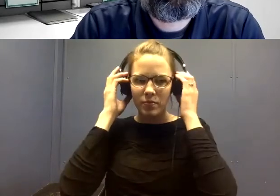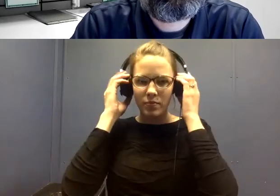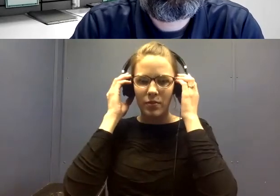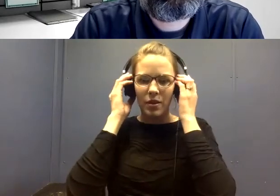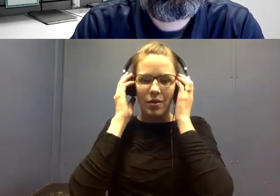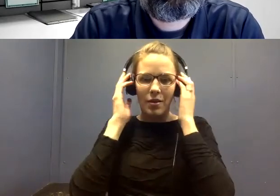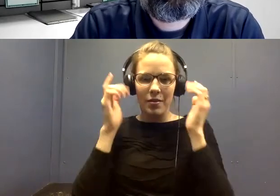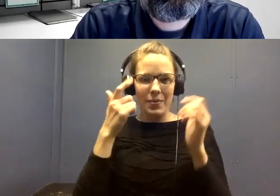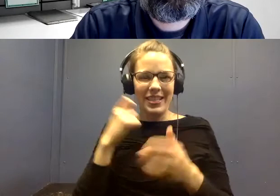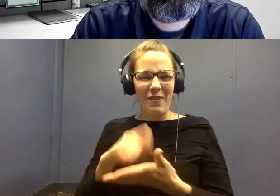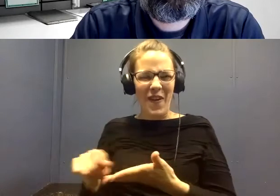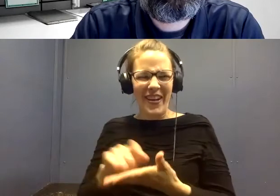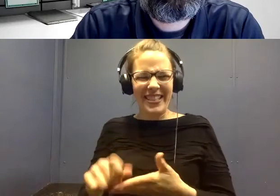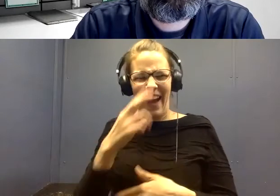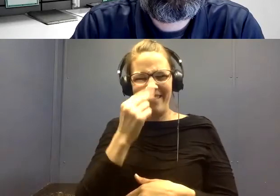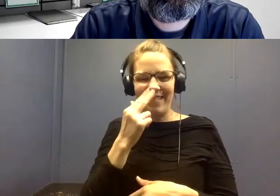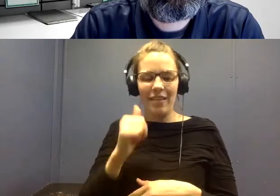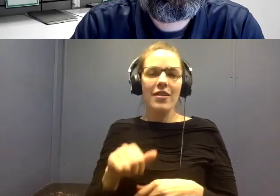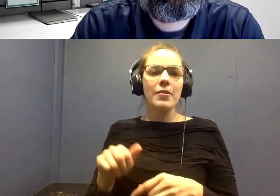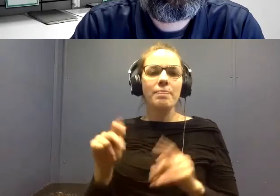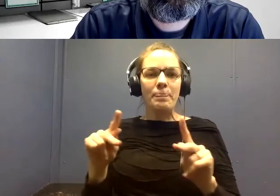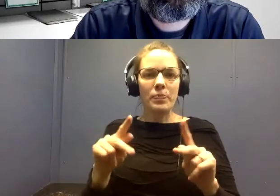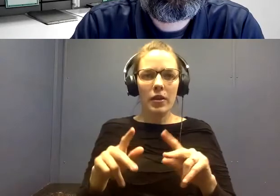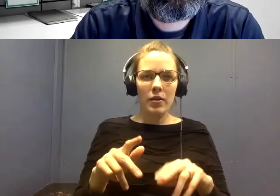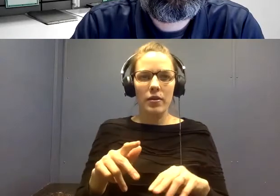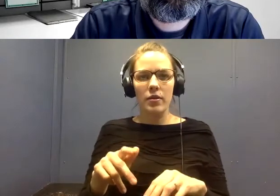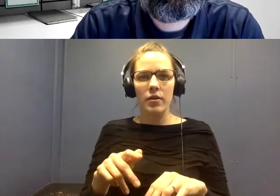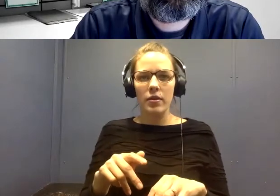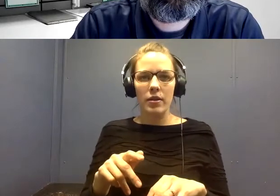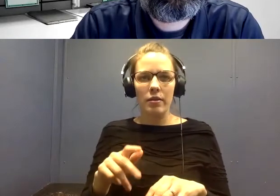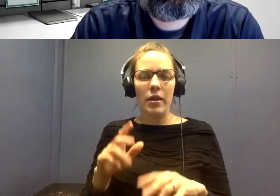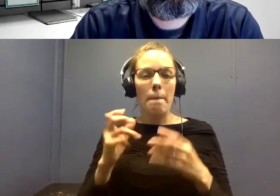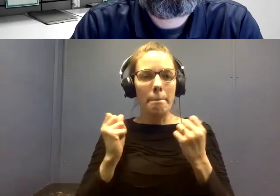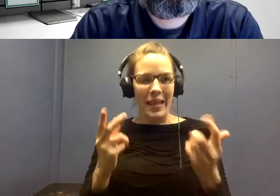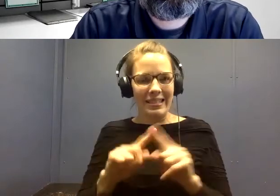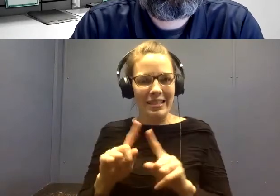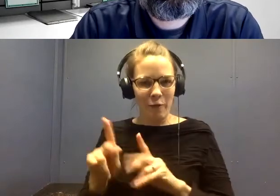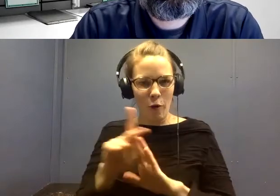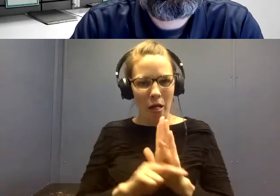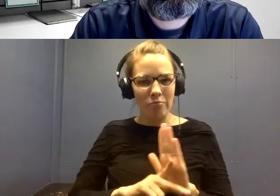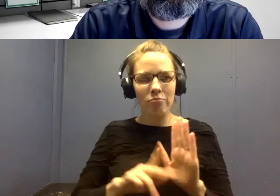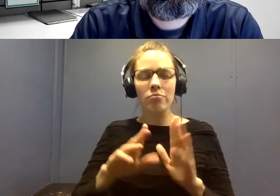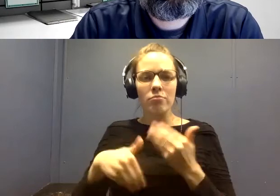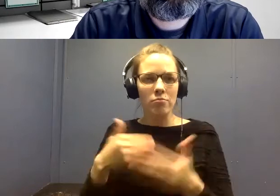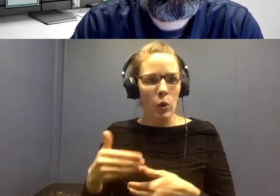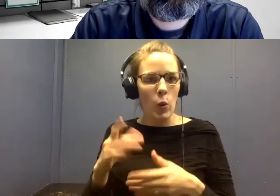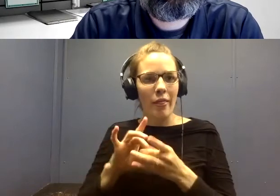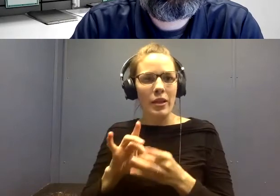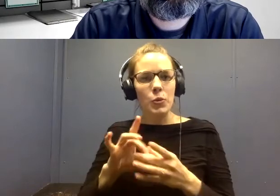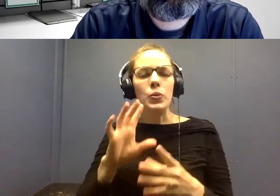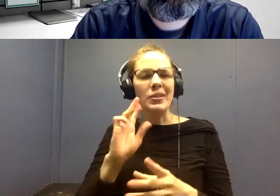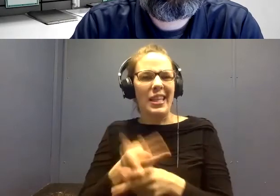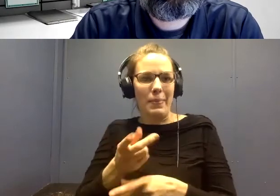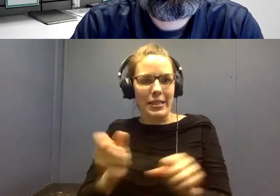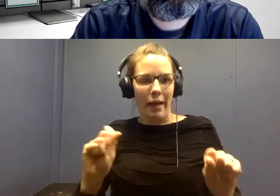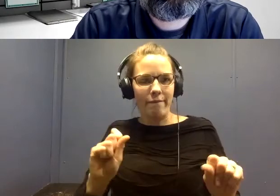it down. Well, here, so we set a number of policies and procedures around keeping employees safe. We